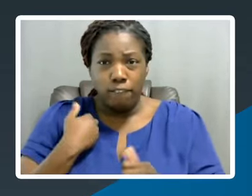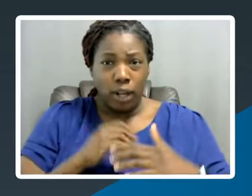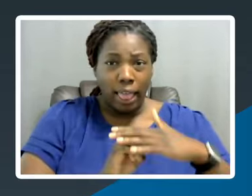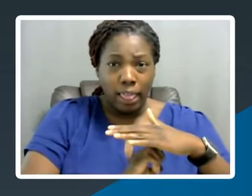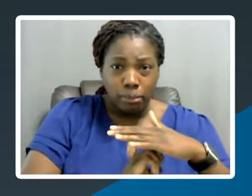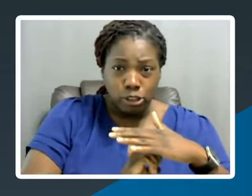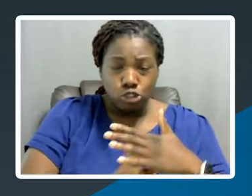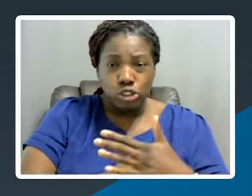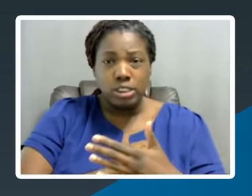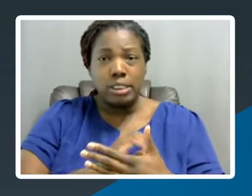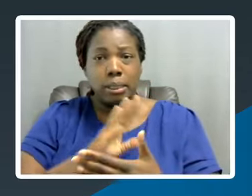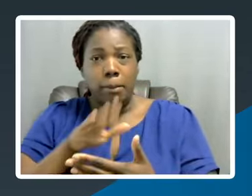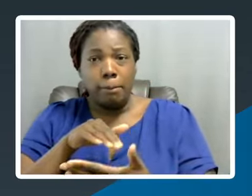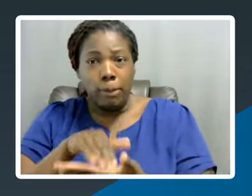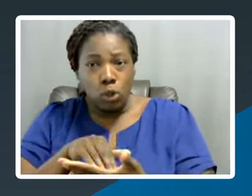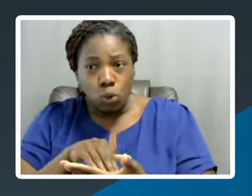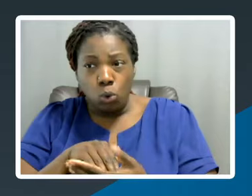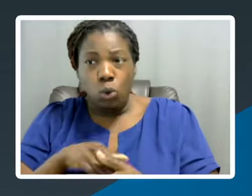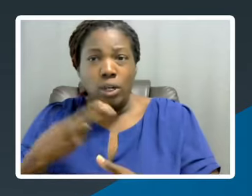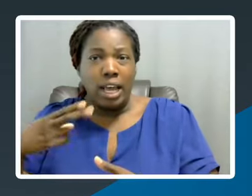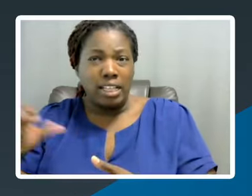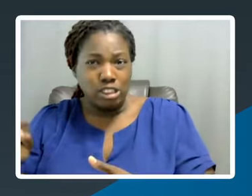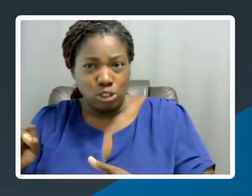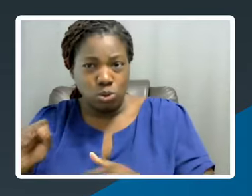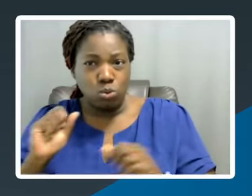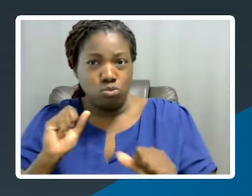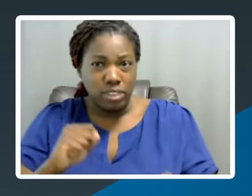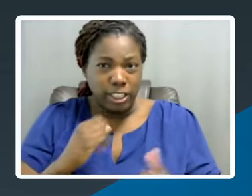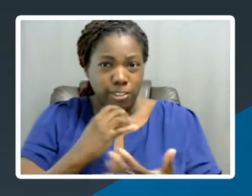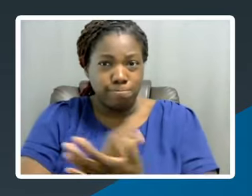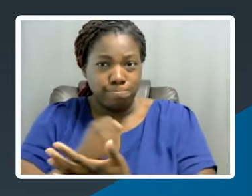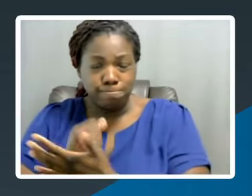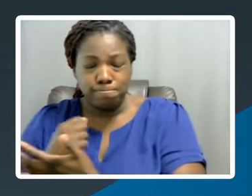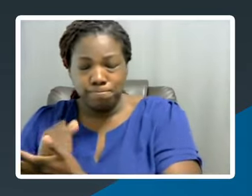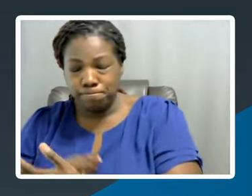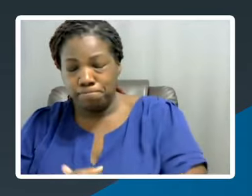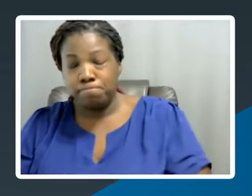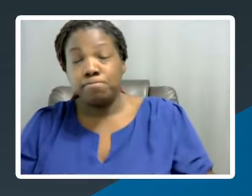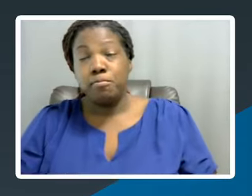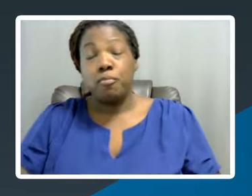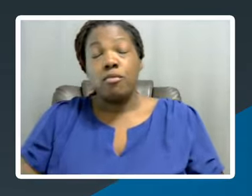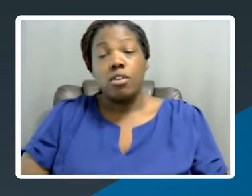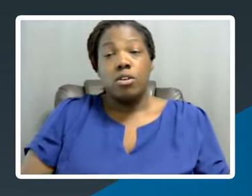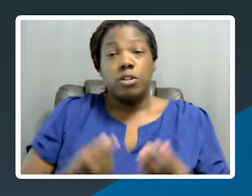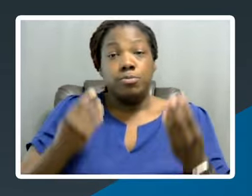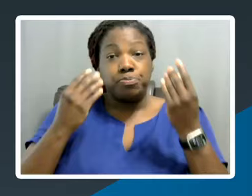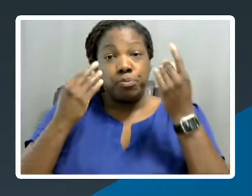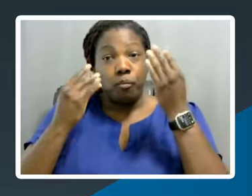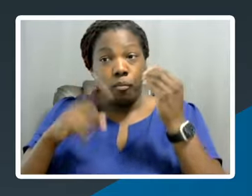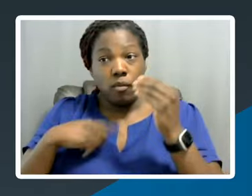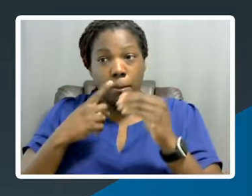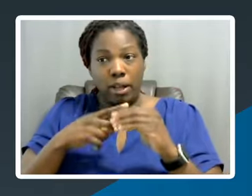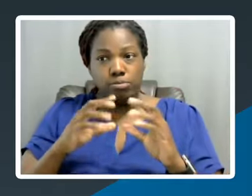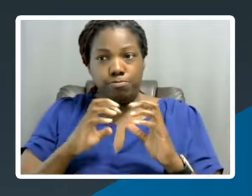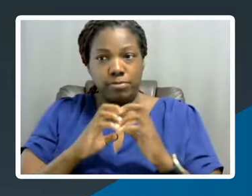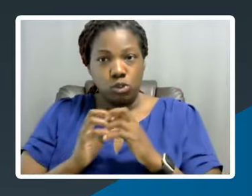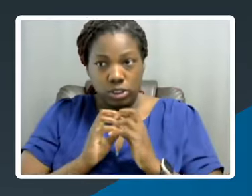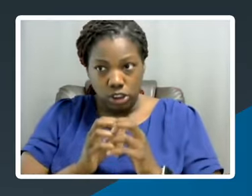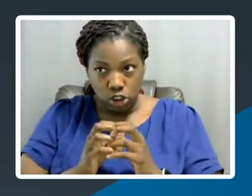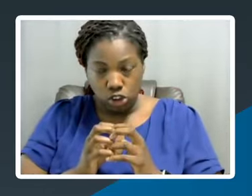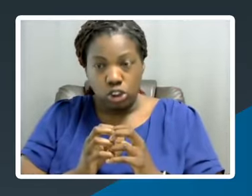middle grades, and high school. Now, as we think about intersections, we